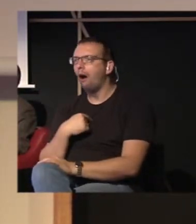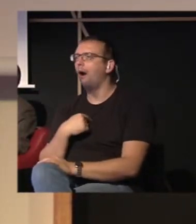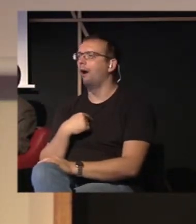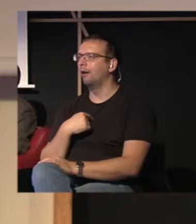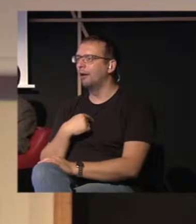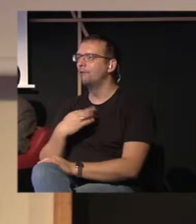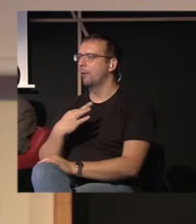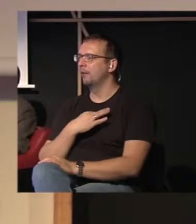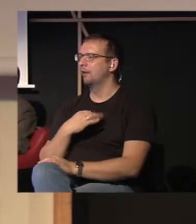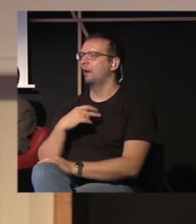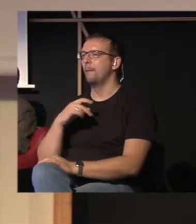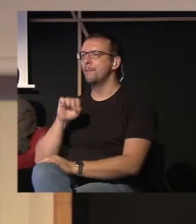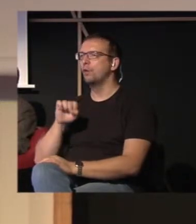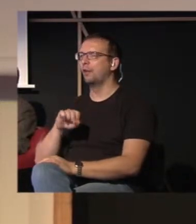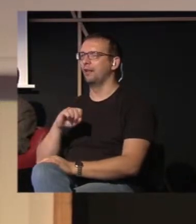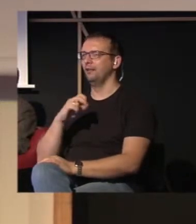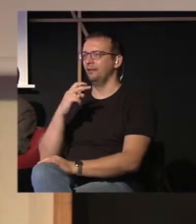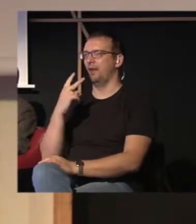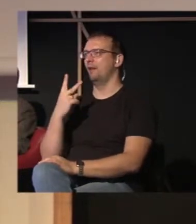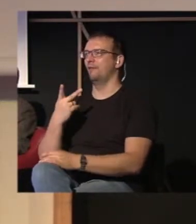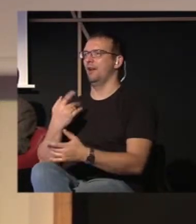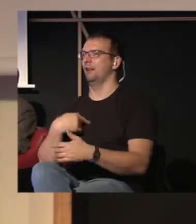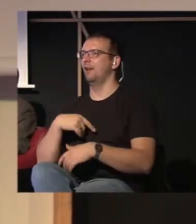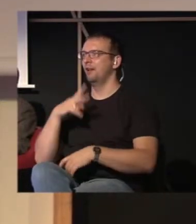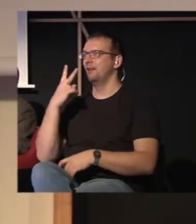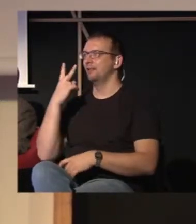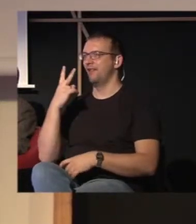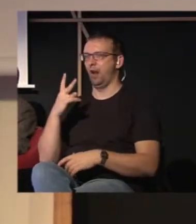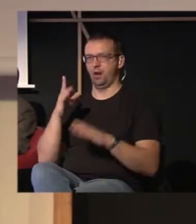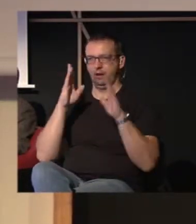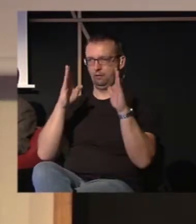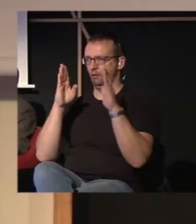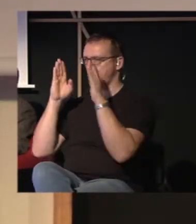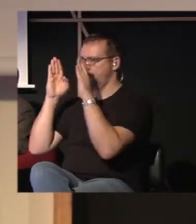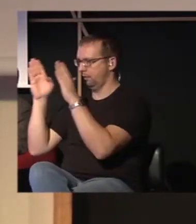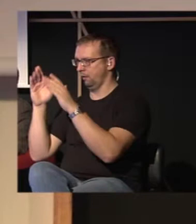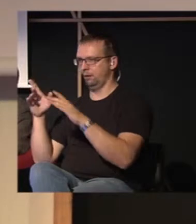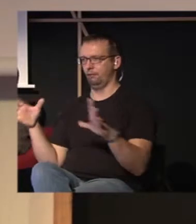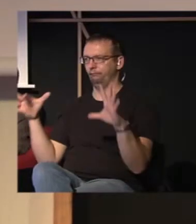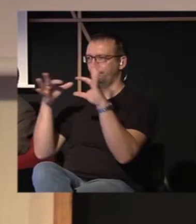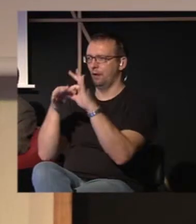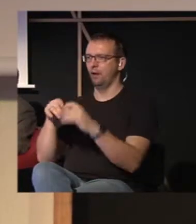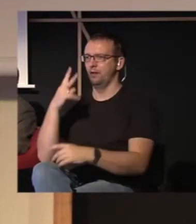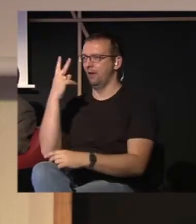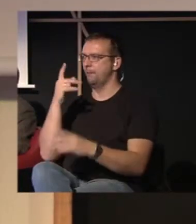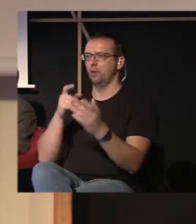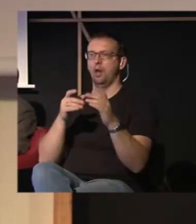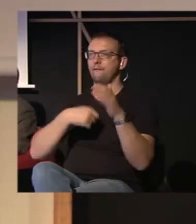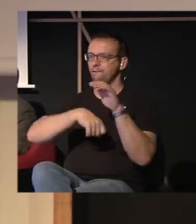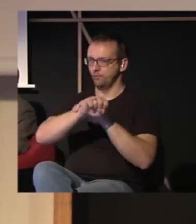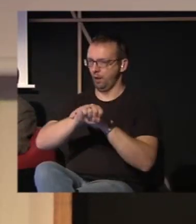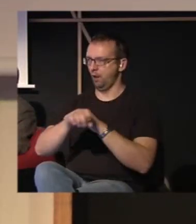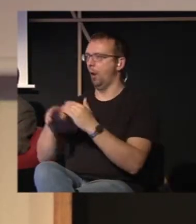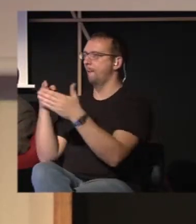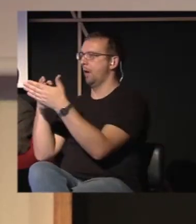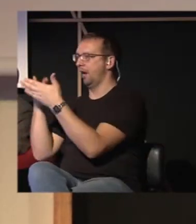dream chance for me to work in both sectors. To take on the job, though, it meant a relocation for me from